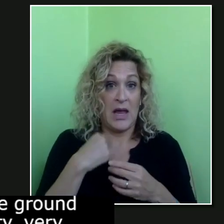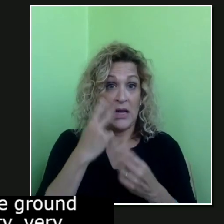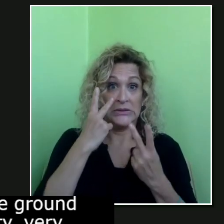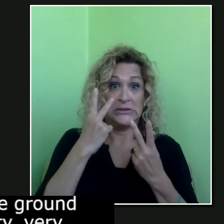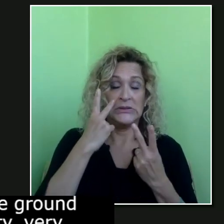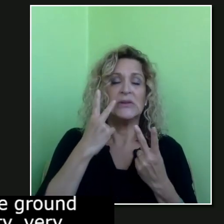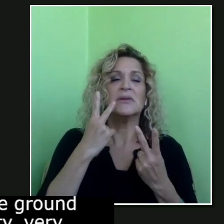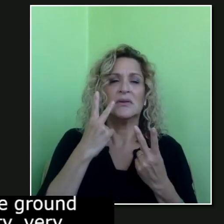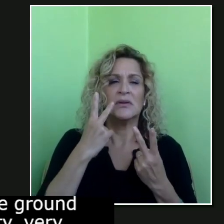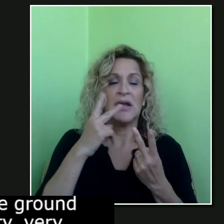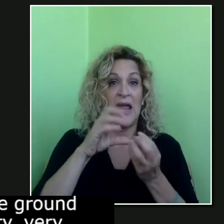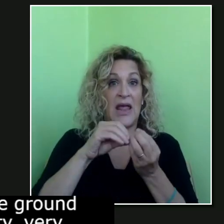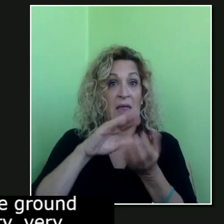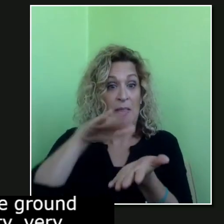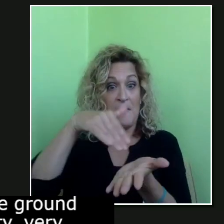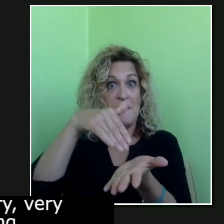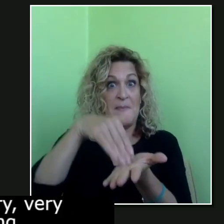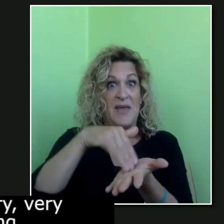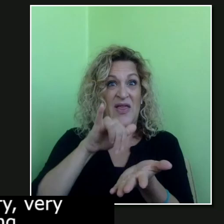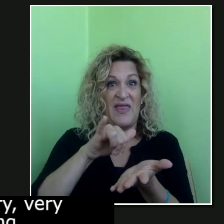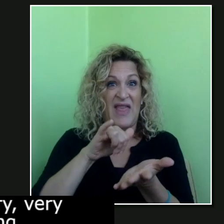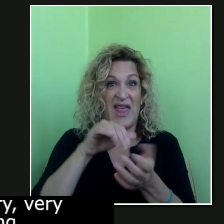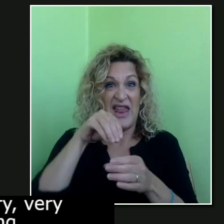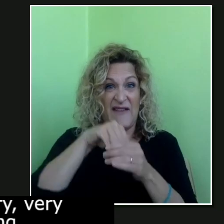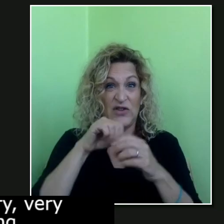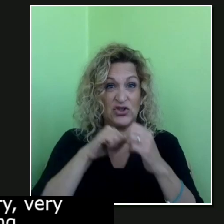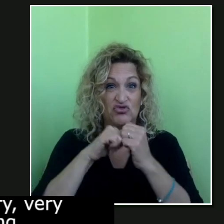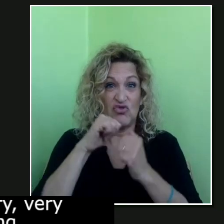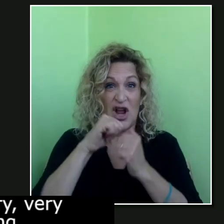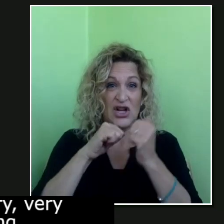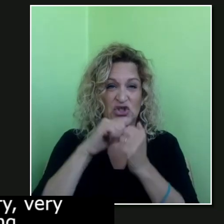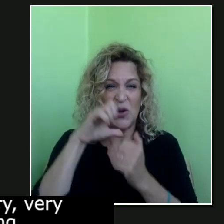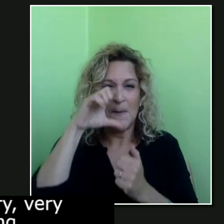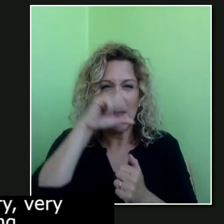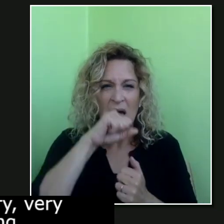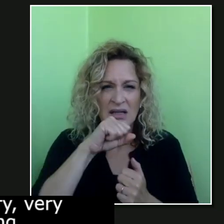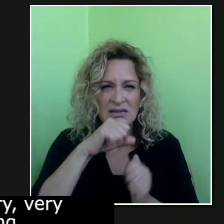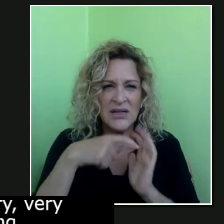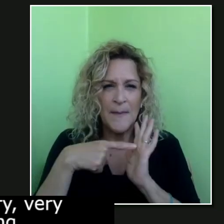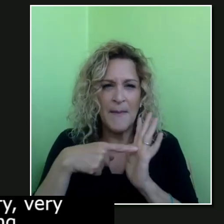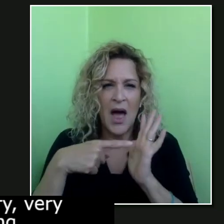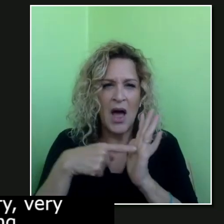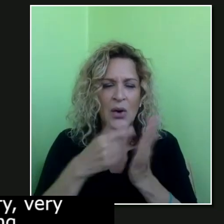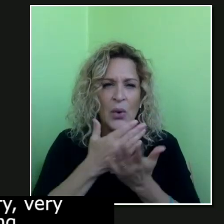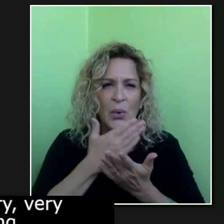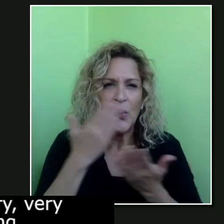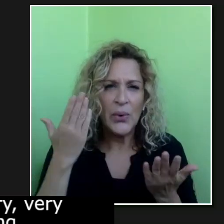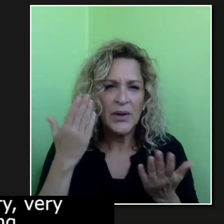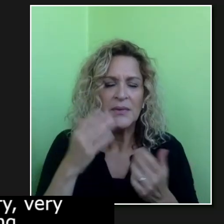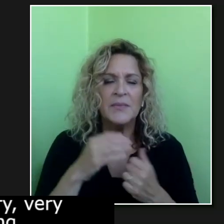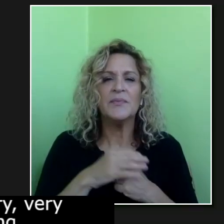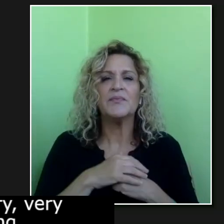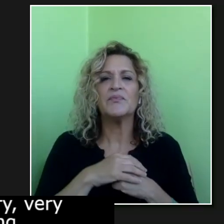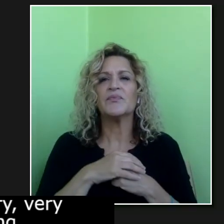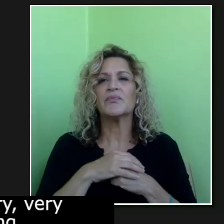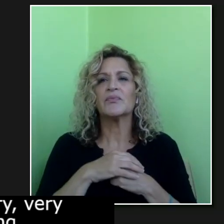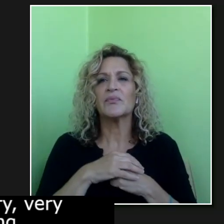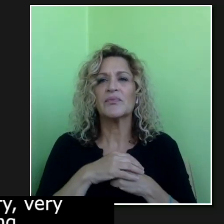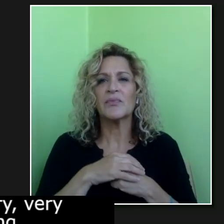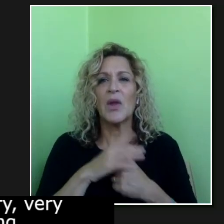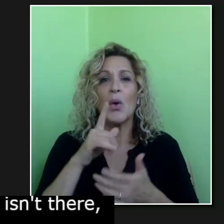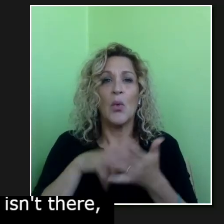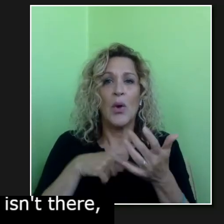in the middle that isn't actually there. Okay. Now, what I've worked on for some